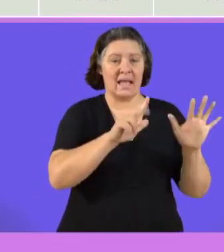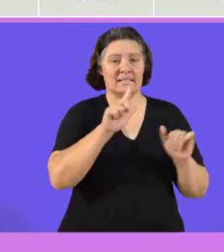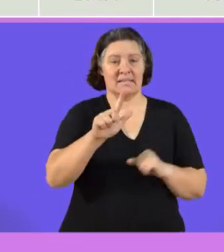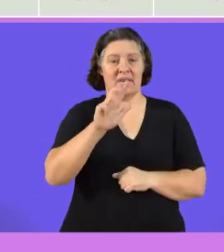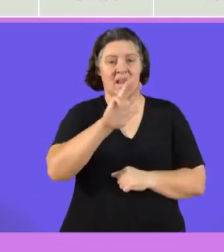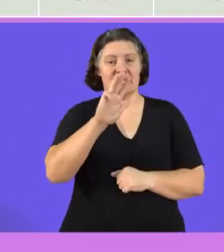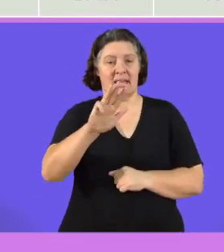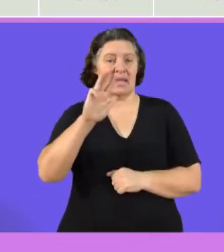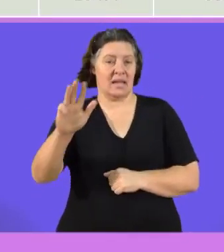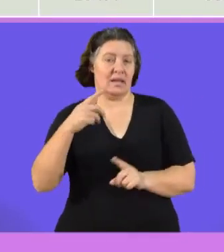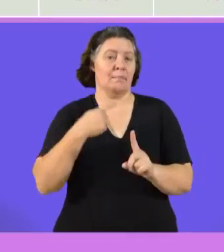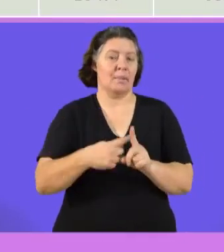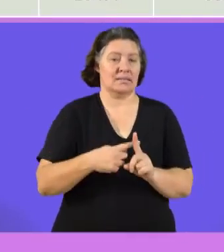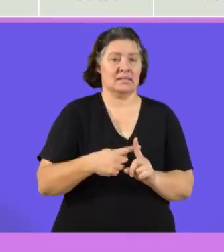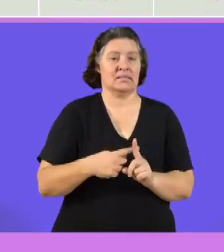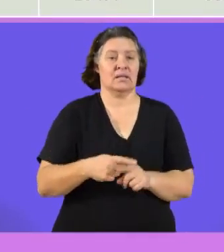87,999 Rand plus